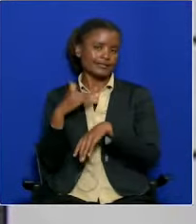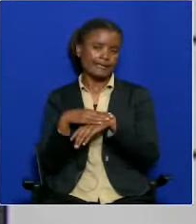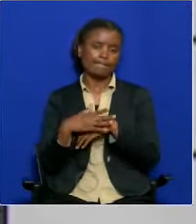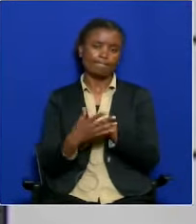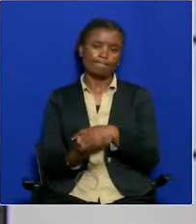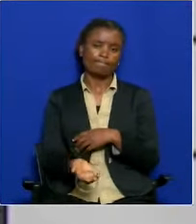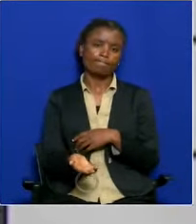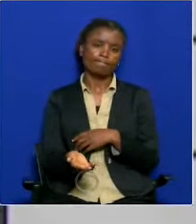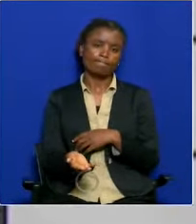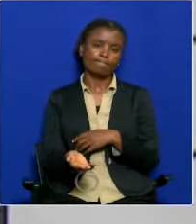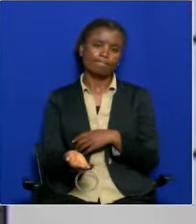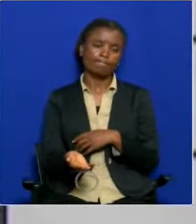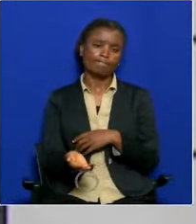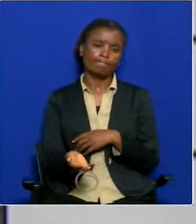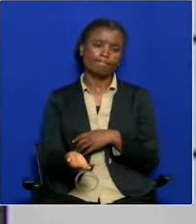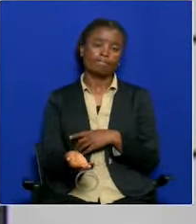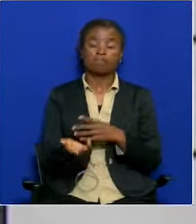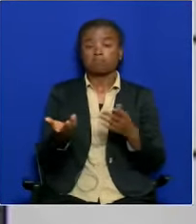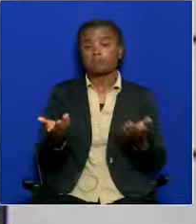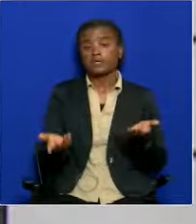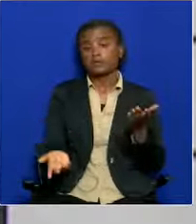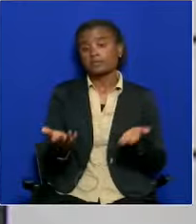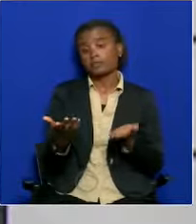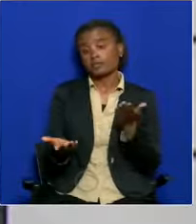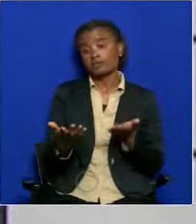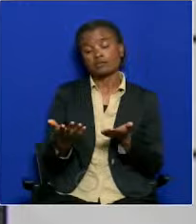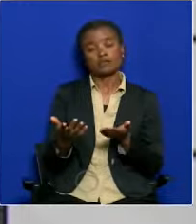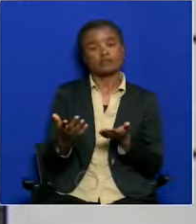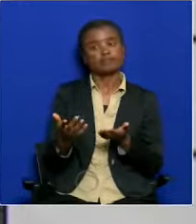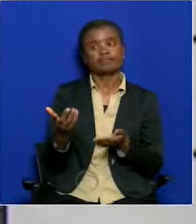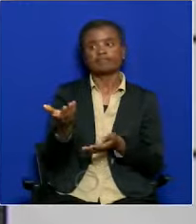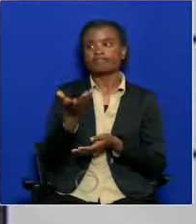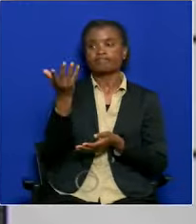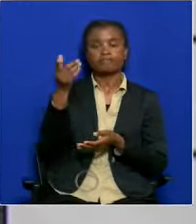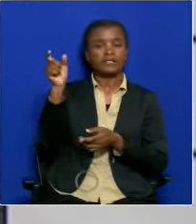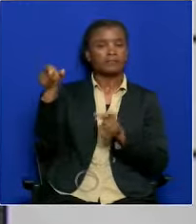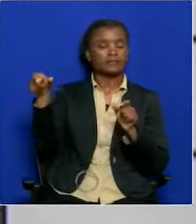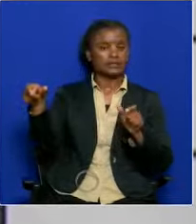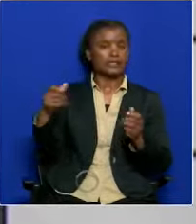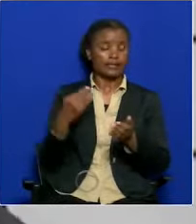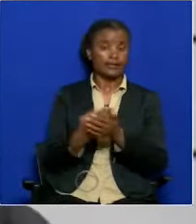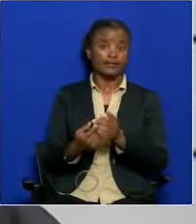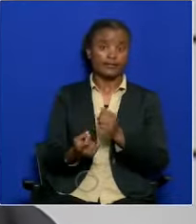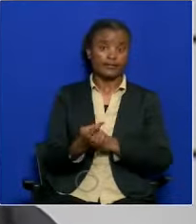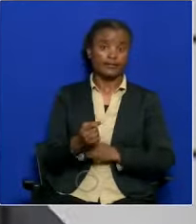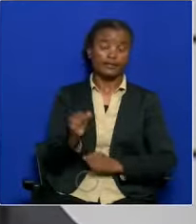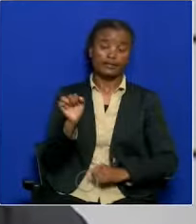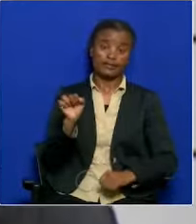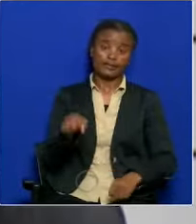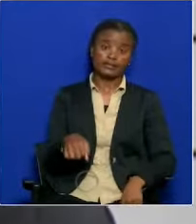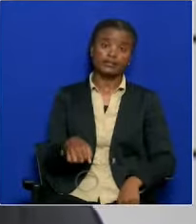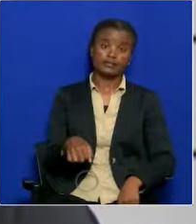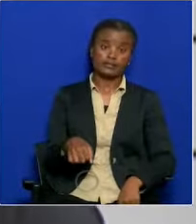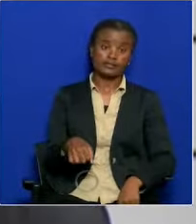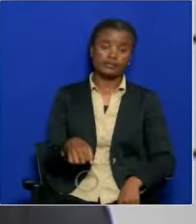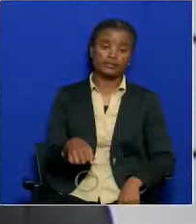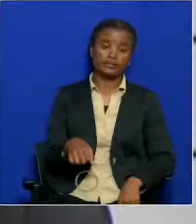it was somebody, it could have happened. Yes, with the head you are having, you have to